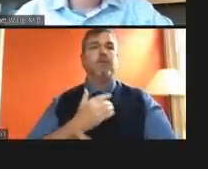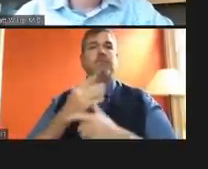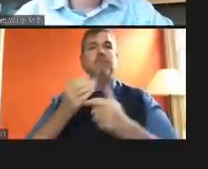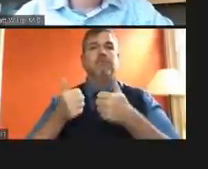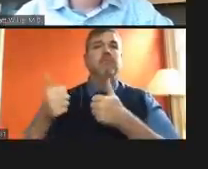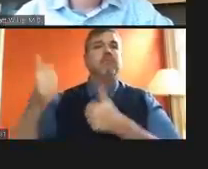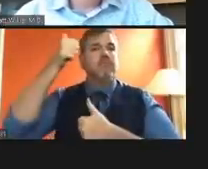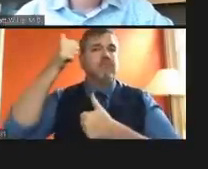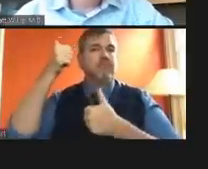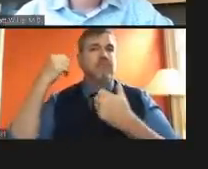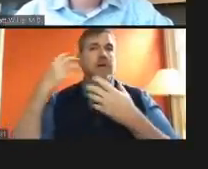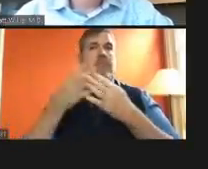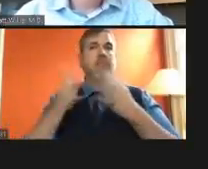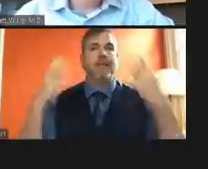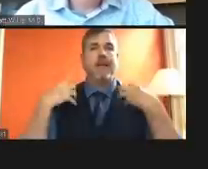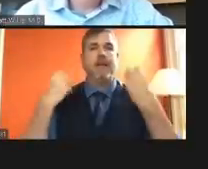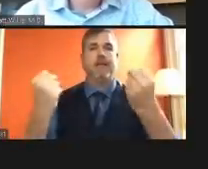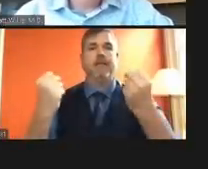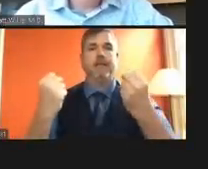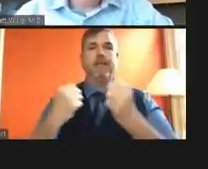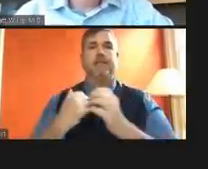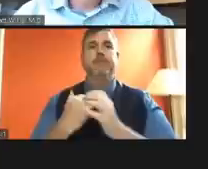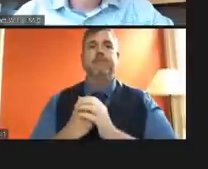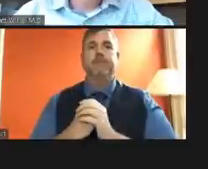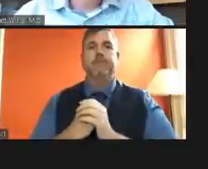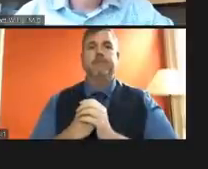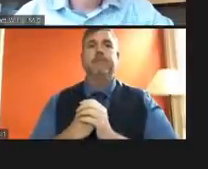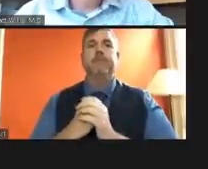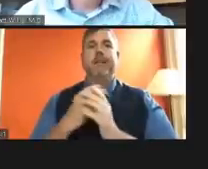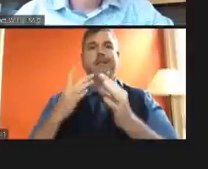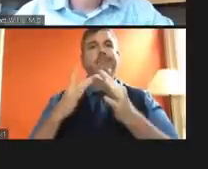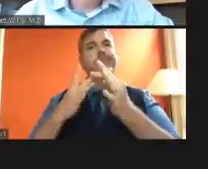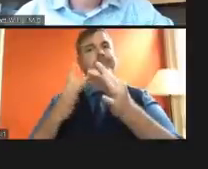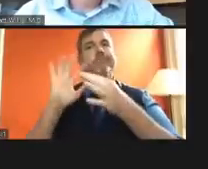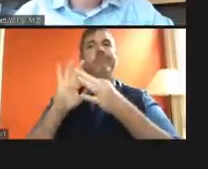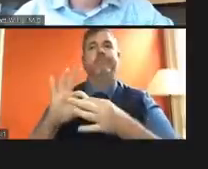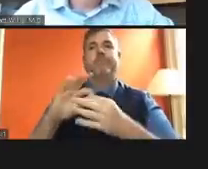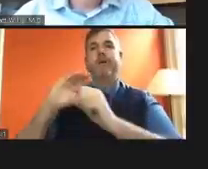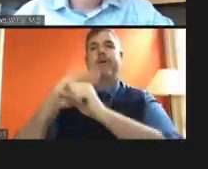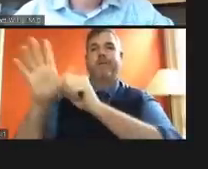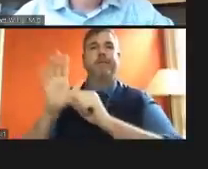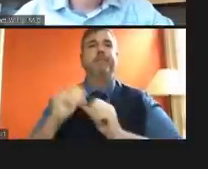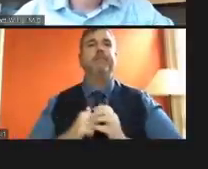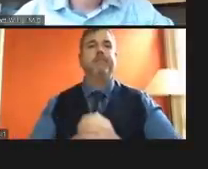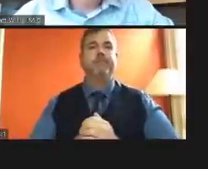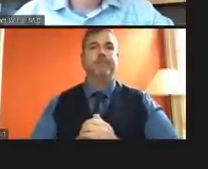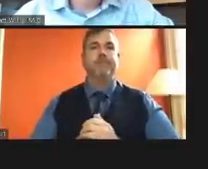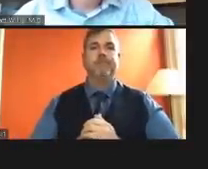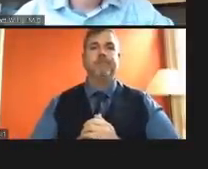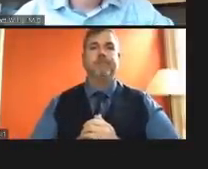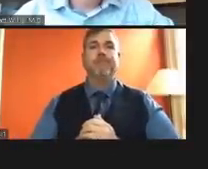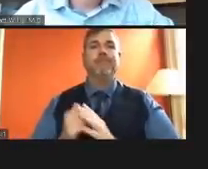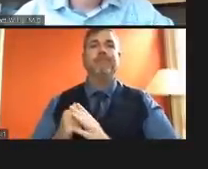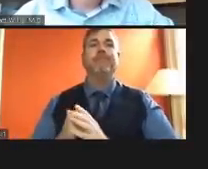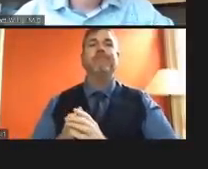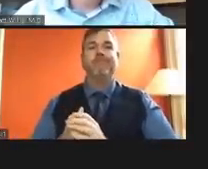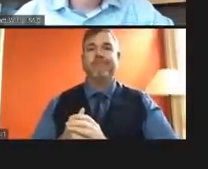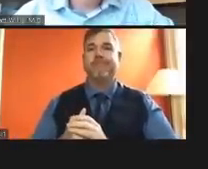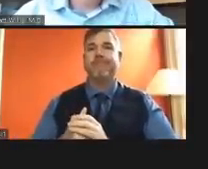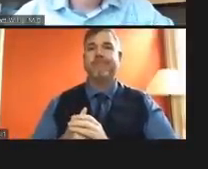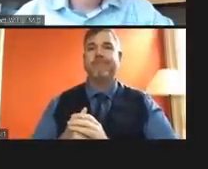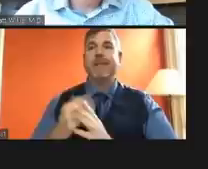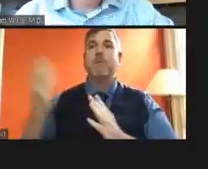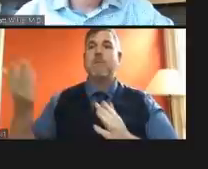this COVID-19 pandemic. We'd also like to welcome back Angela Nicholson, Director of Marin's Emergency